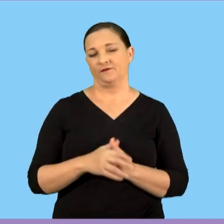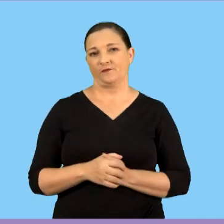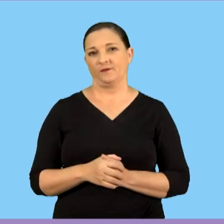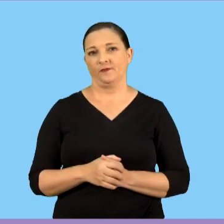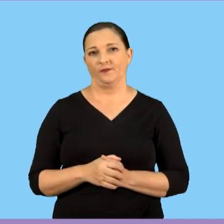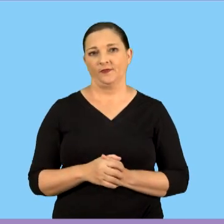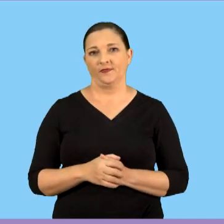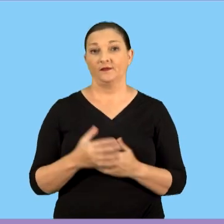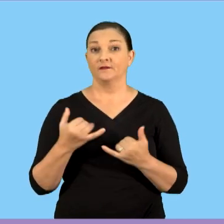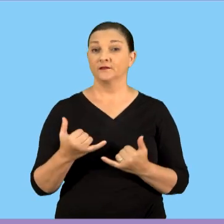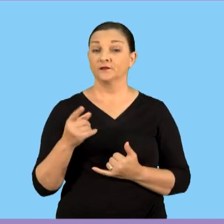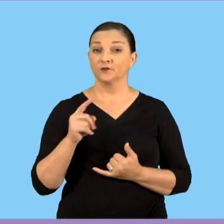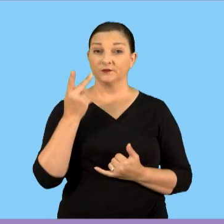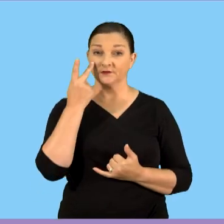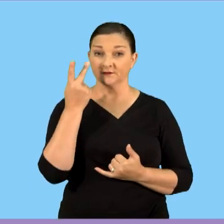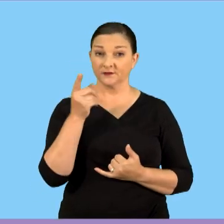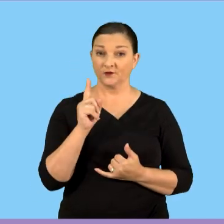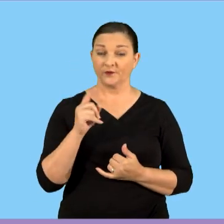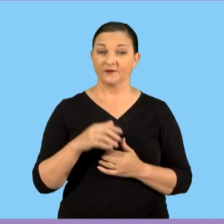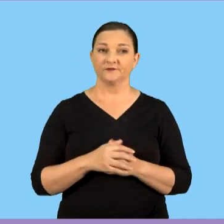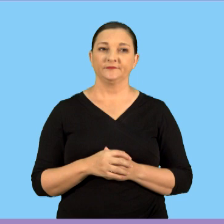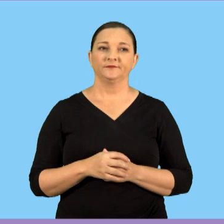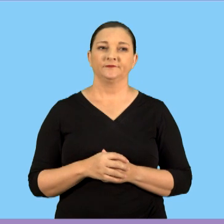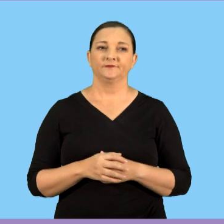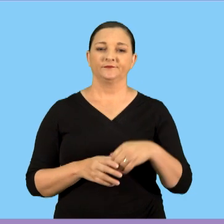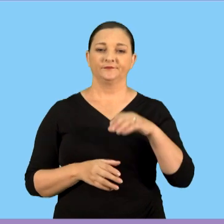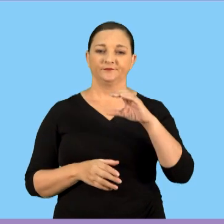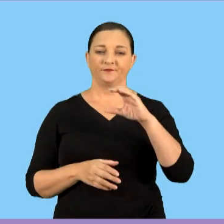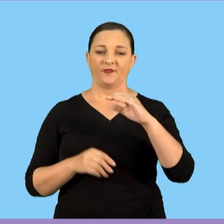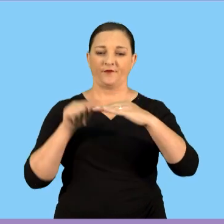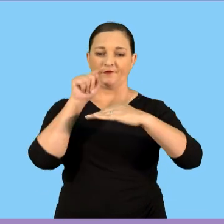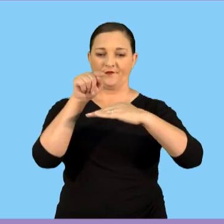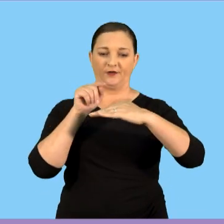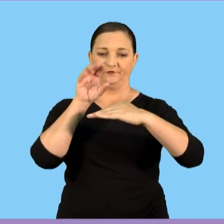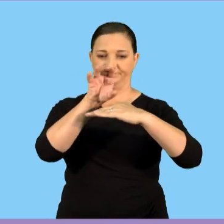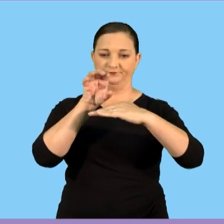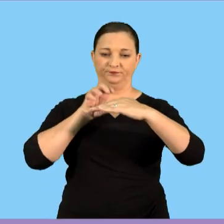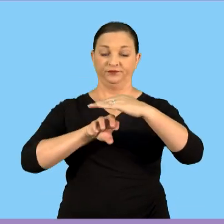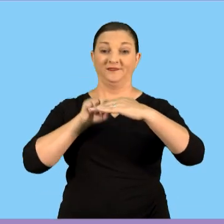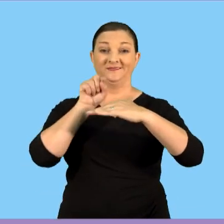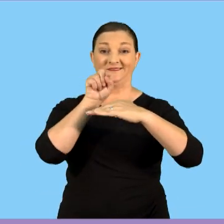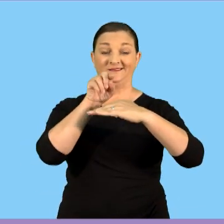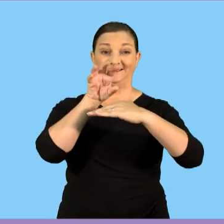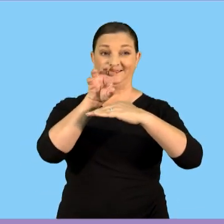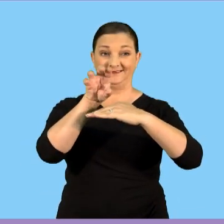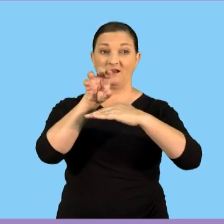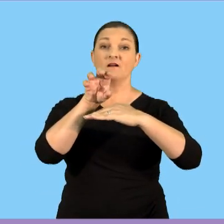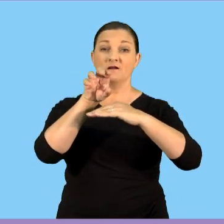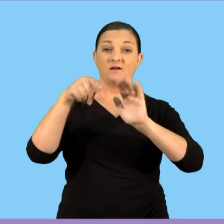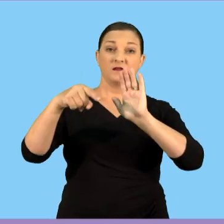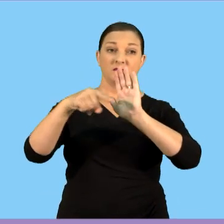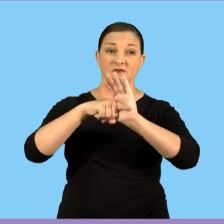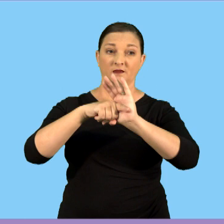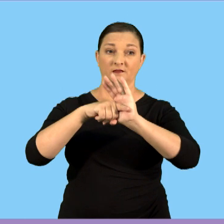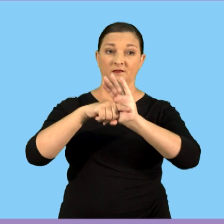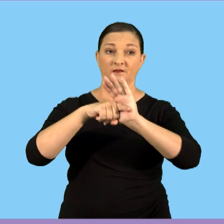7. Now, if you look at the top of our fraction there, we have a negative